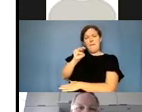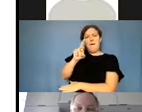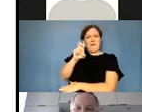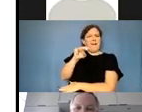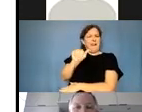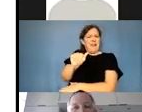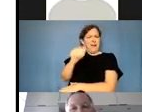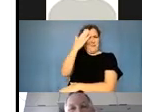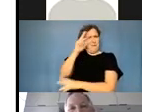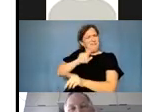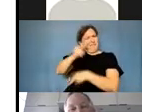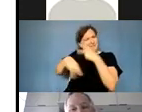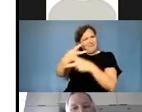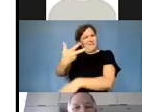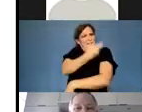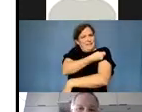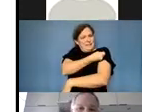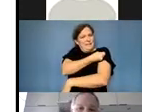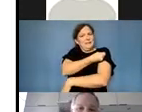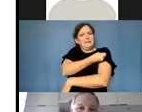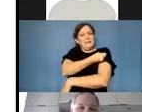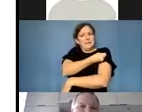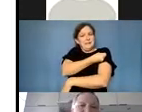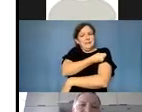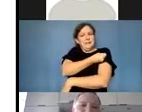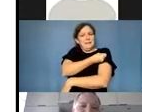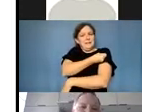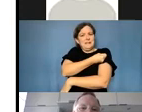well familiar. They are